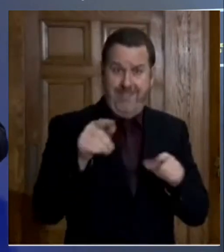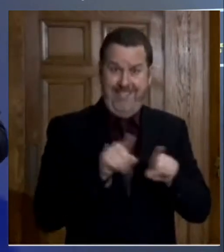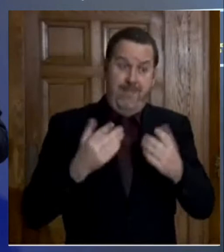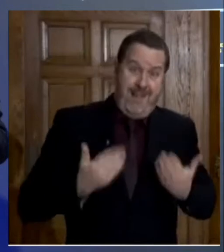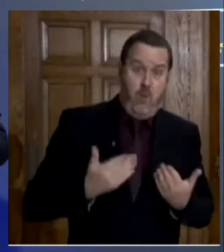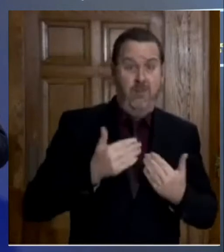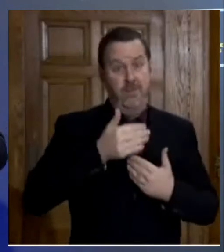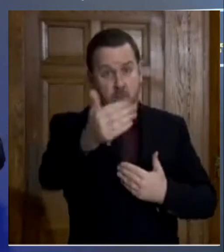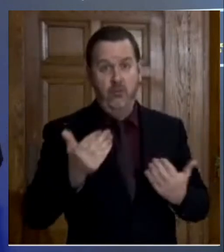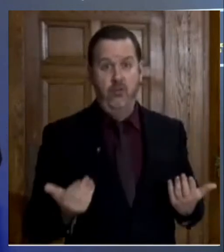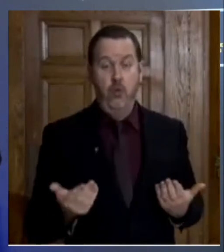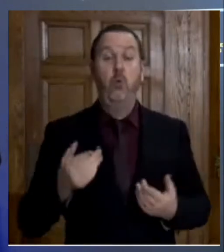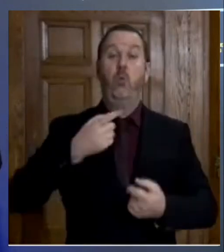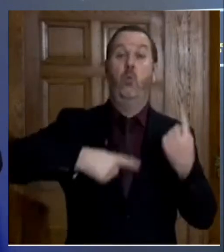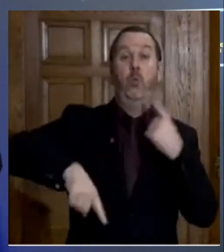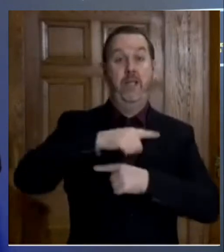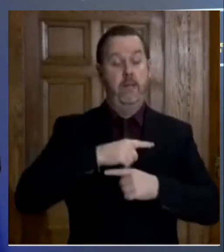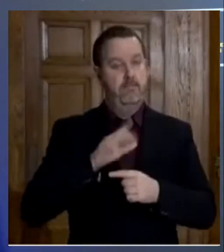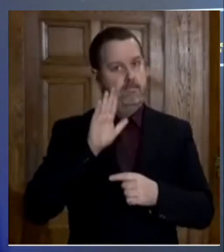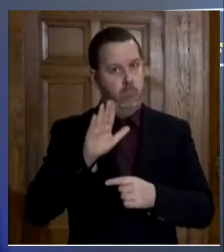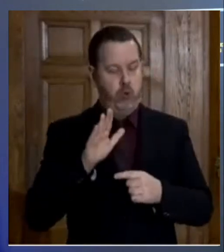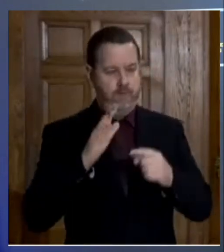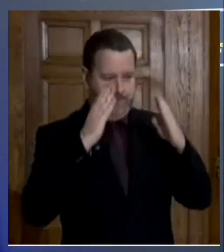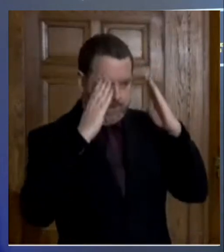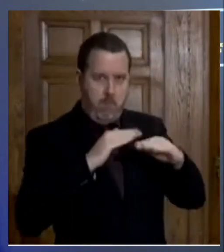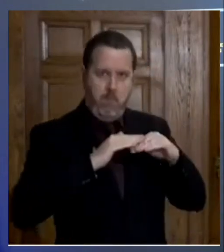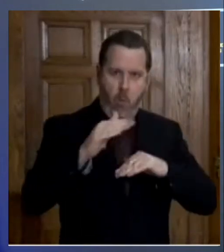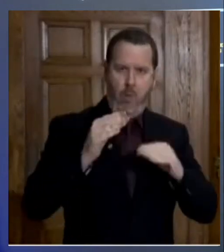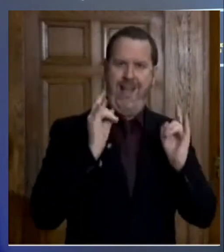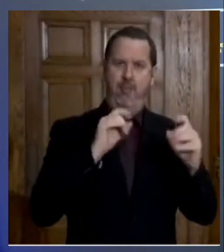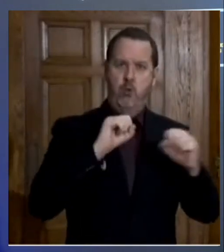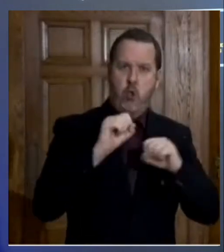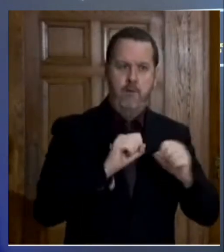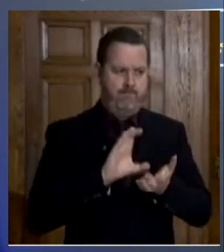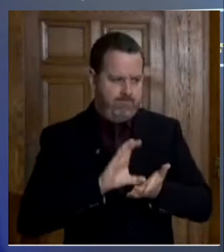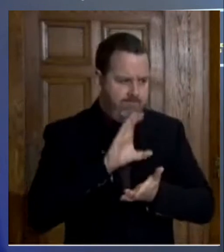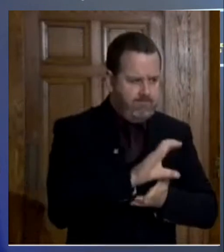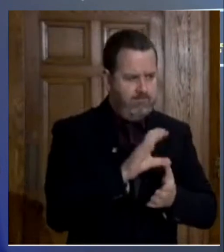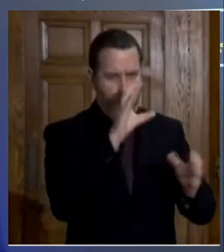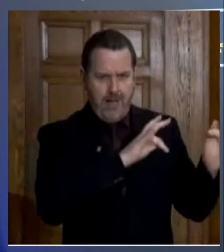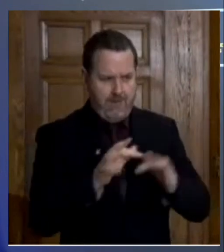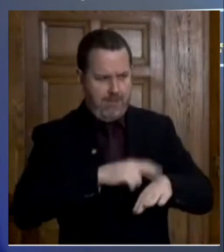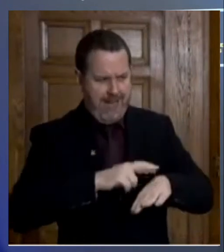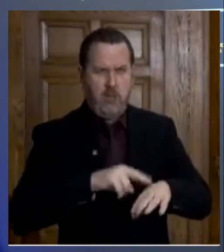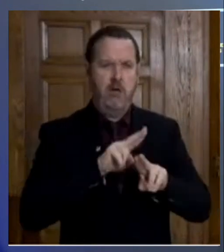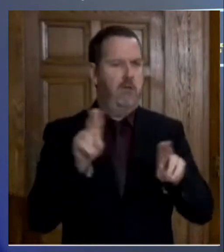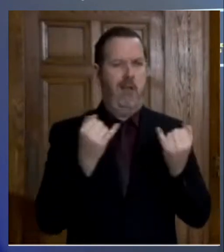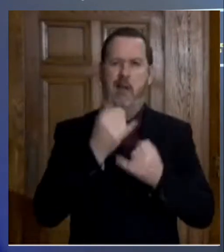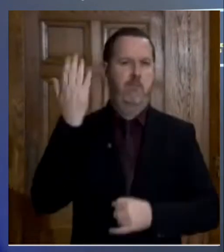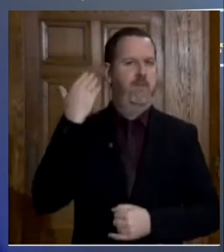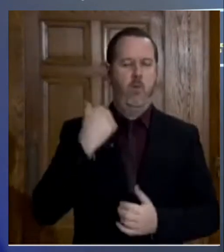will have to look after our health service better than we have done in previous years. The health service is up against it right now,